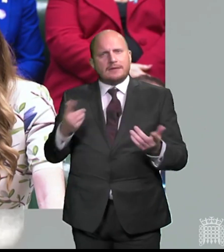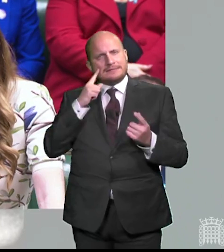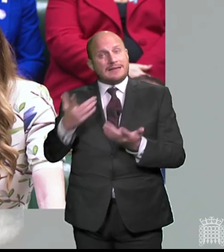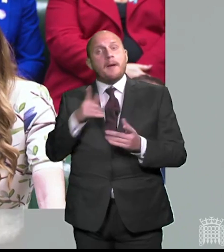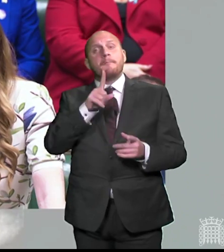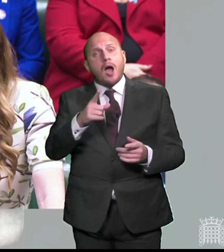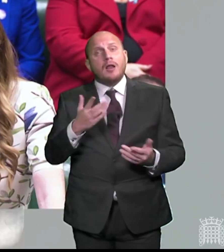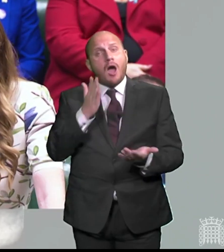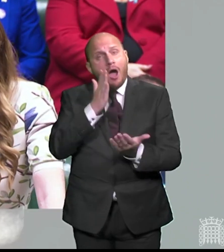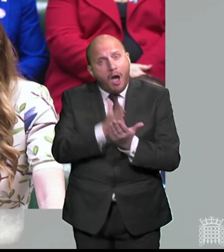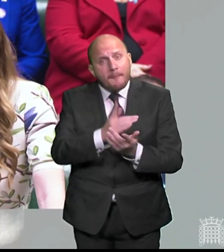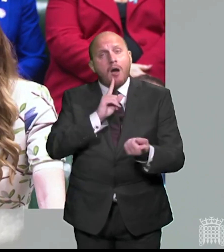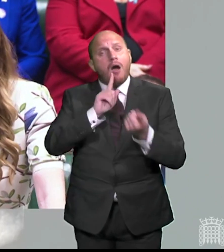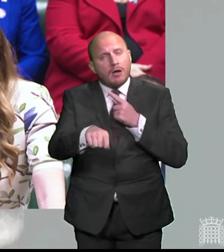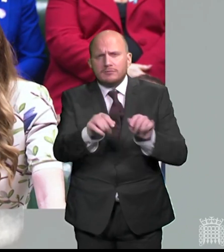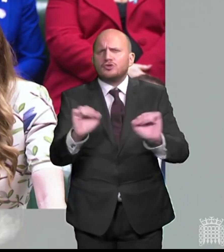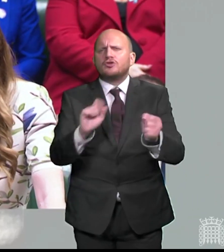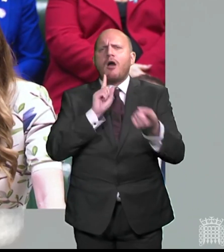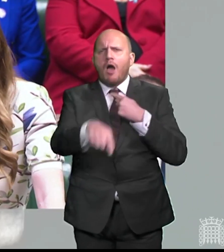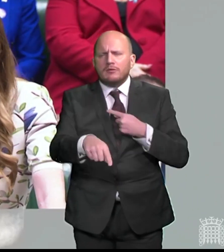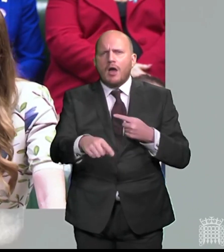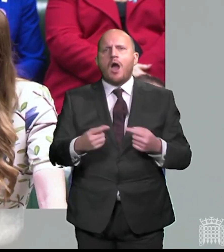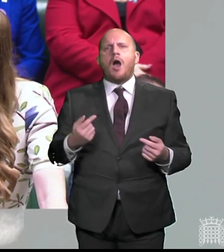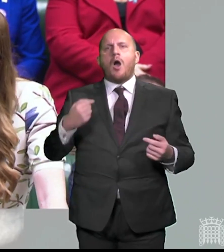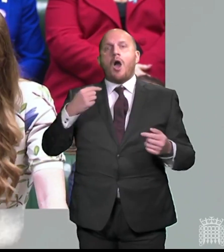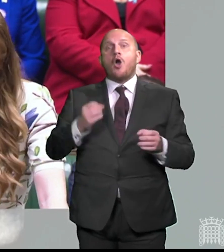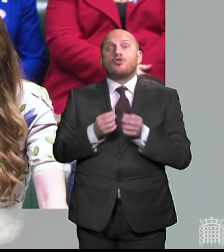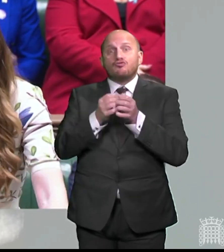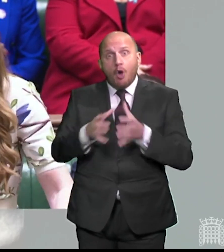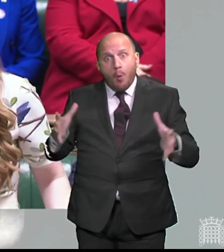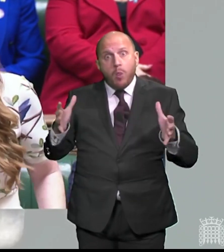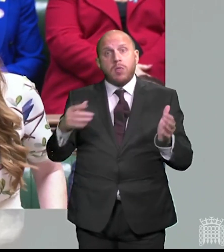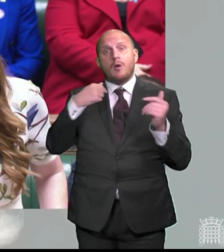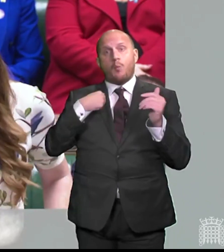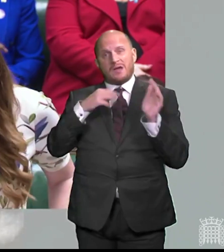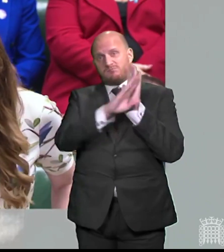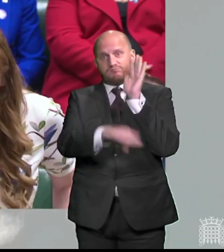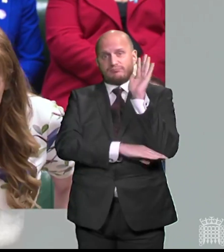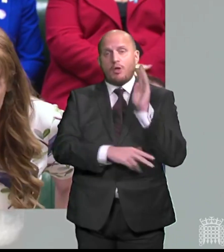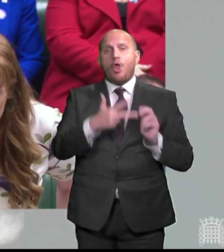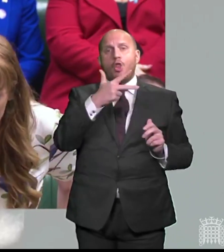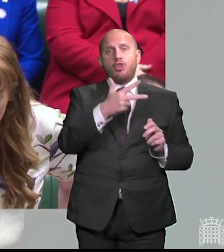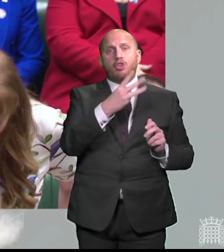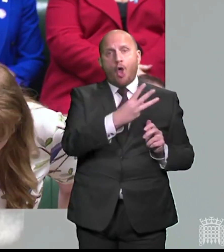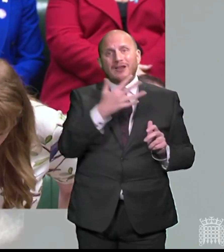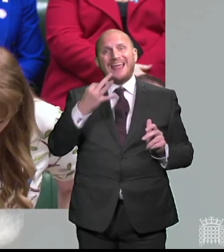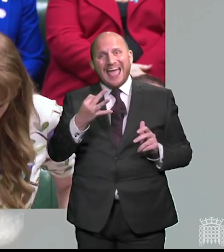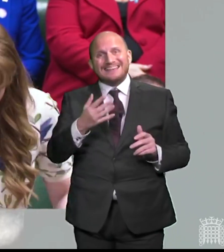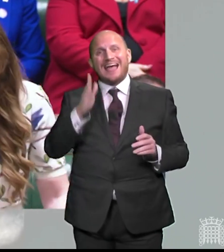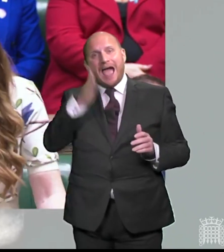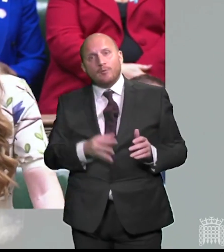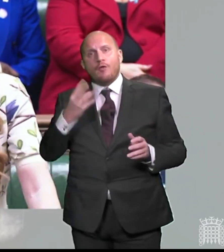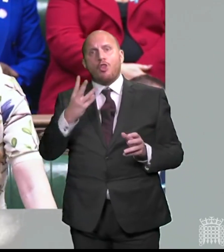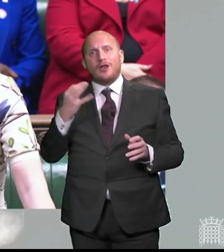answer is 38 out of 38 on growth. If there was a World Cup for growth, we wouldn't even